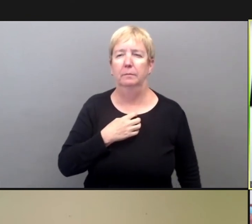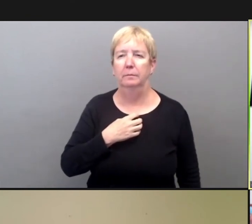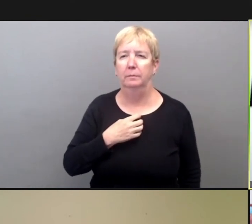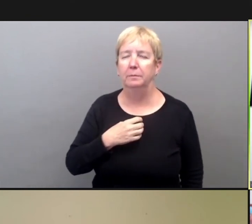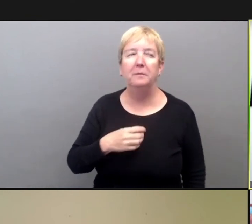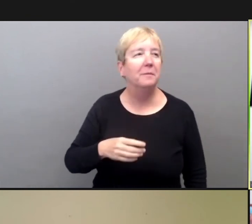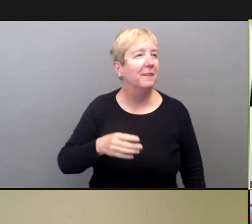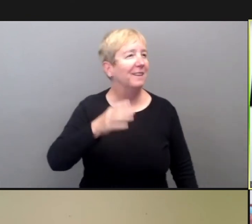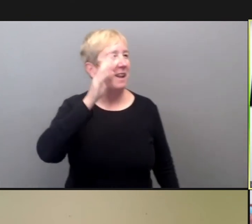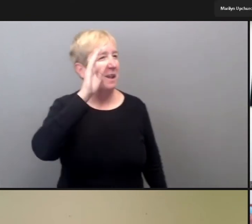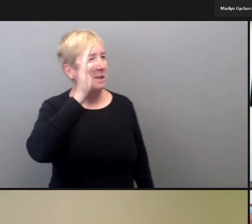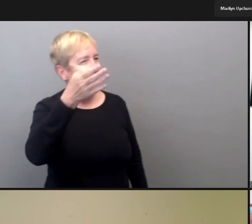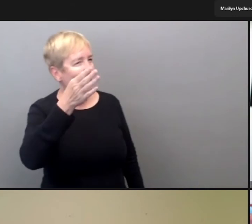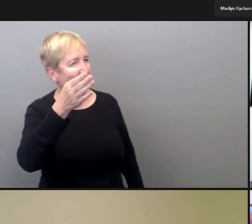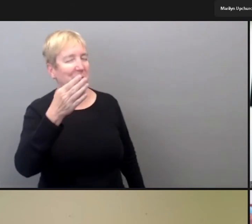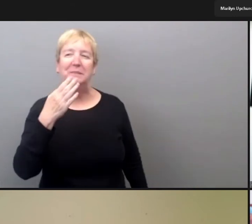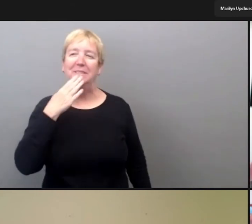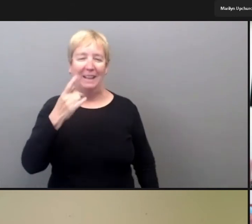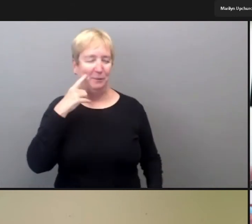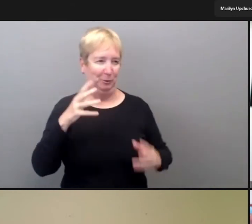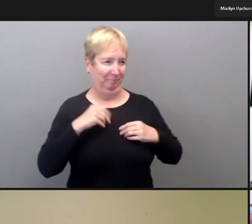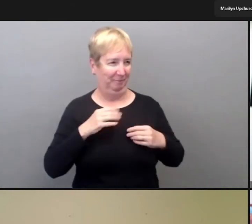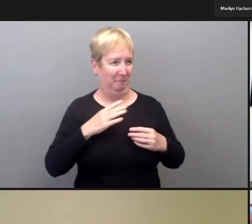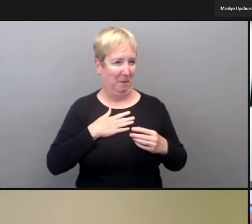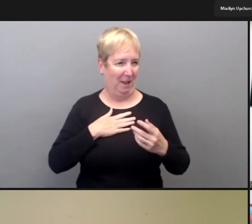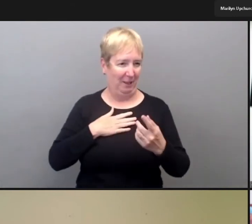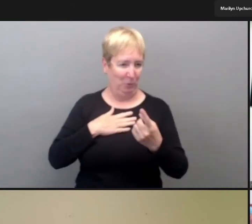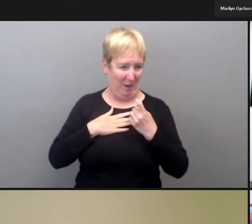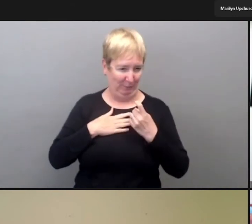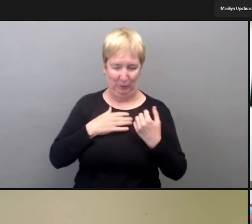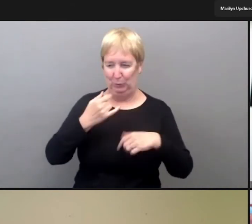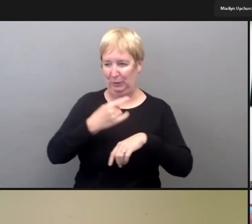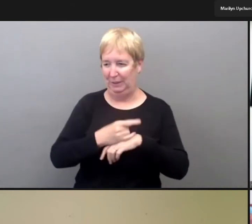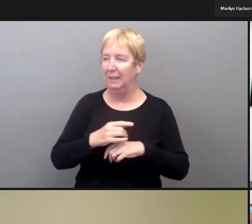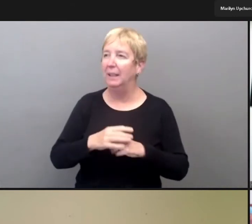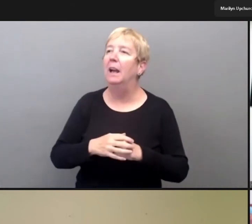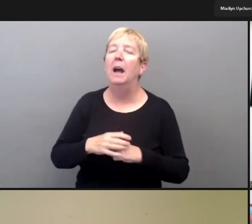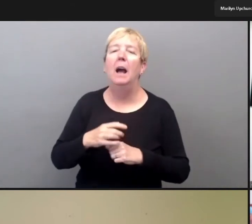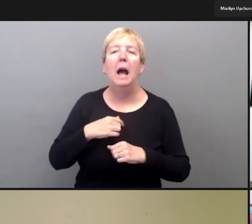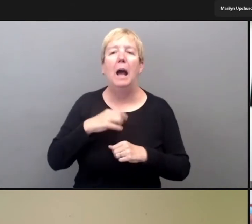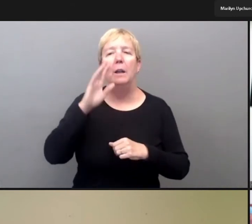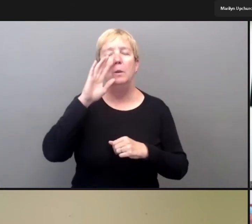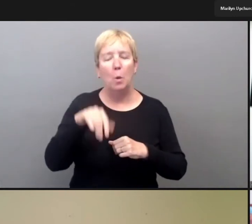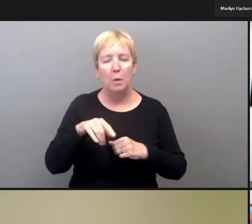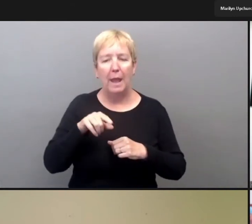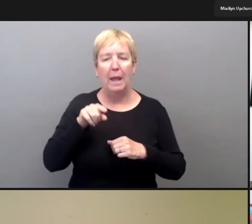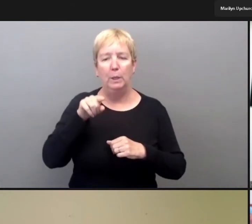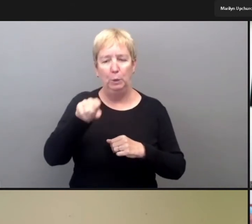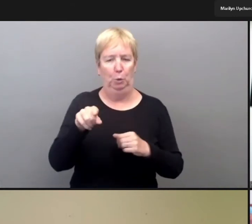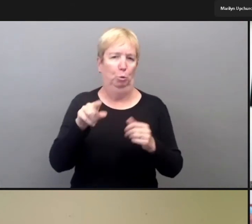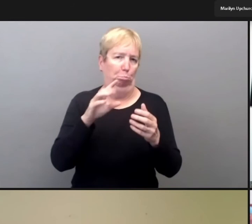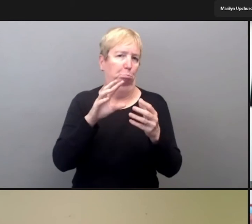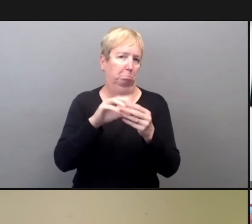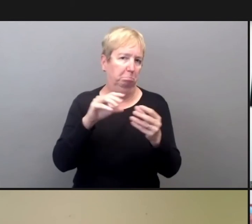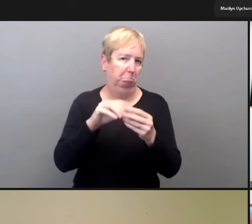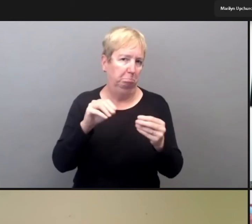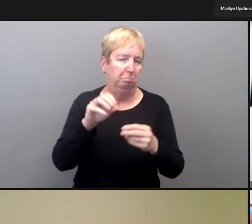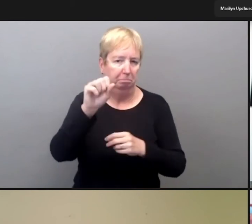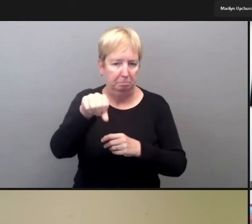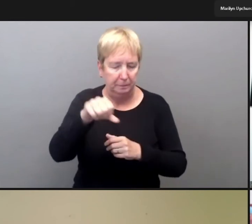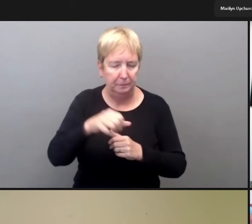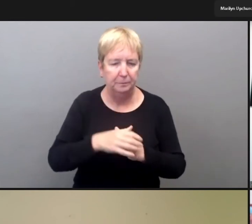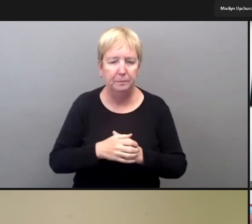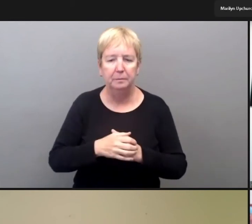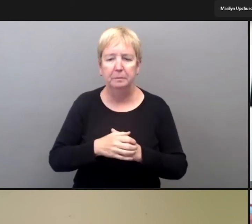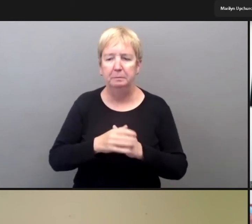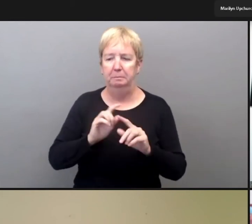Hello, thank you so much for taking my question. I know that you touched on this earlier. What is